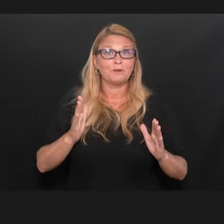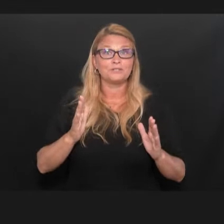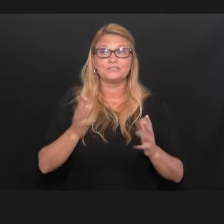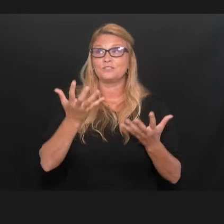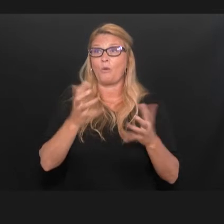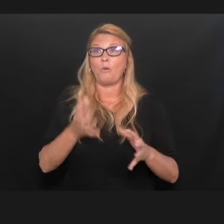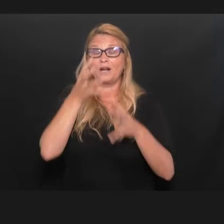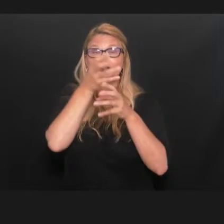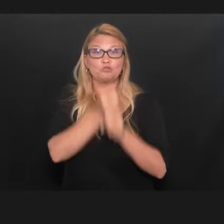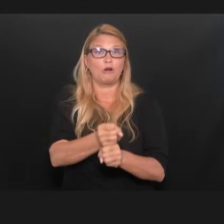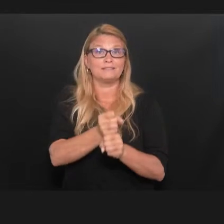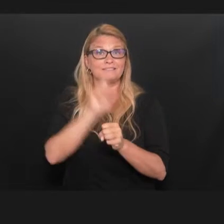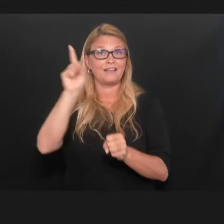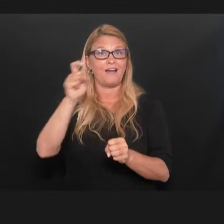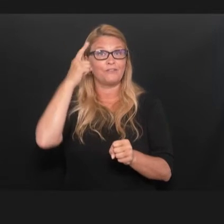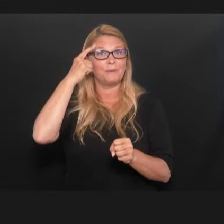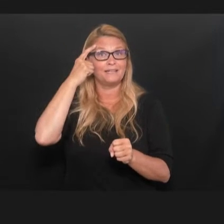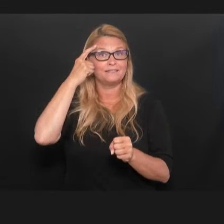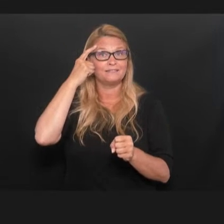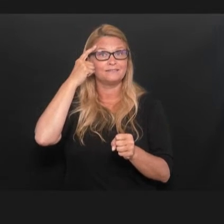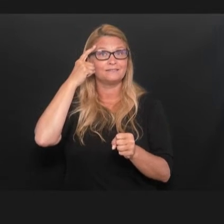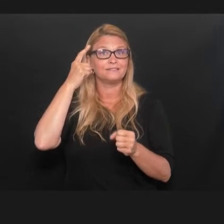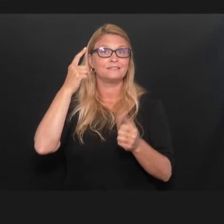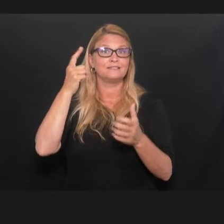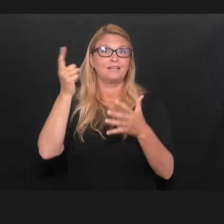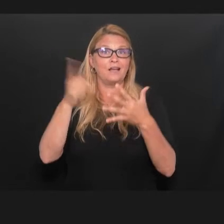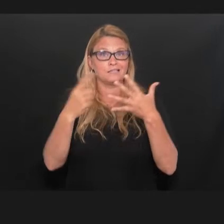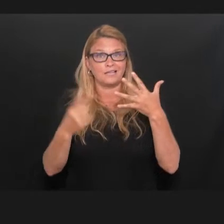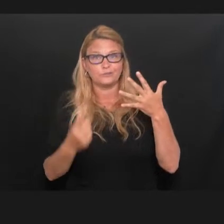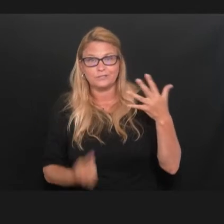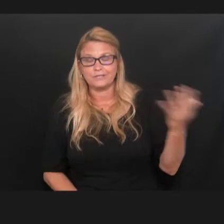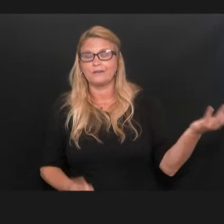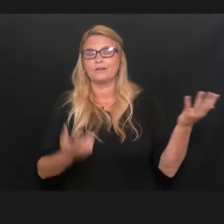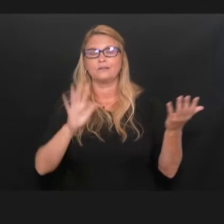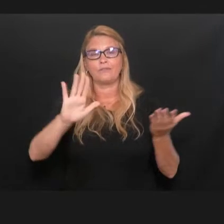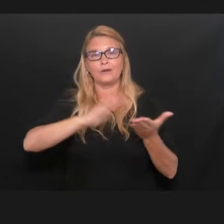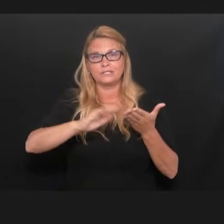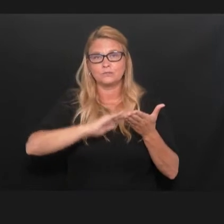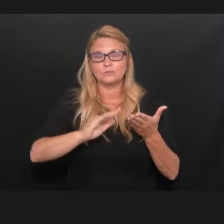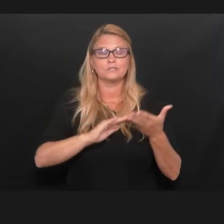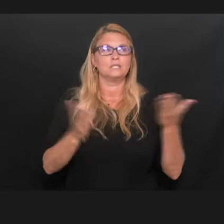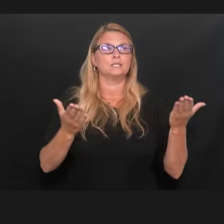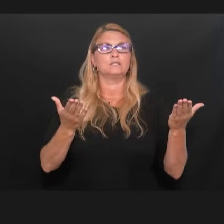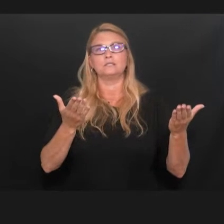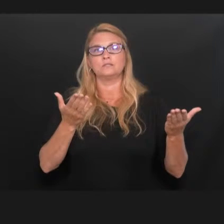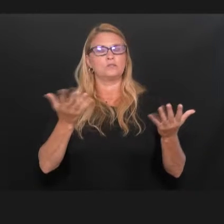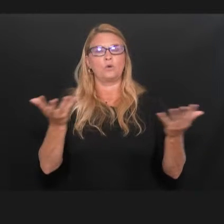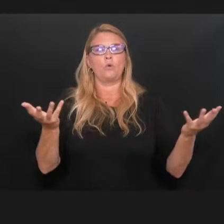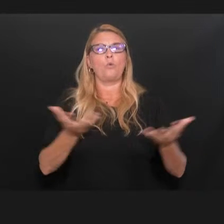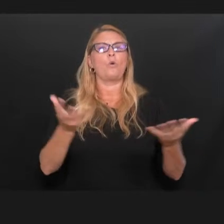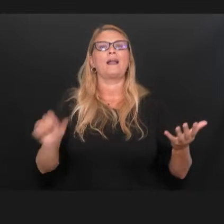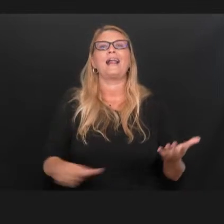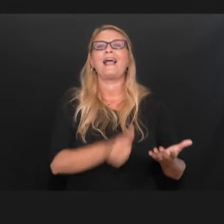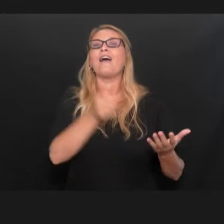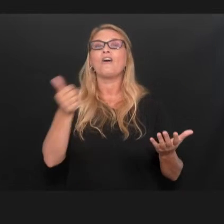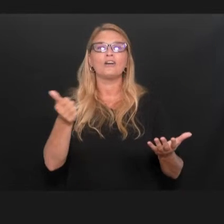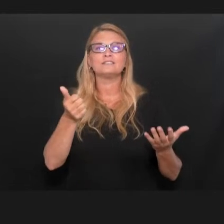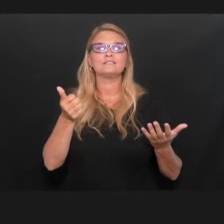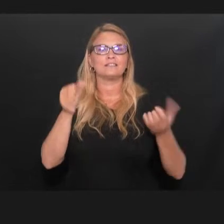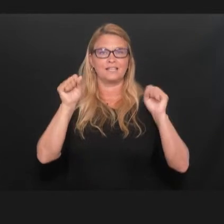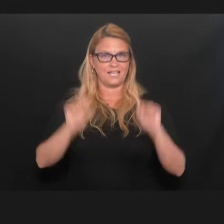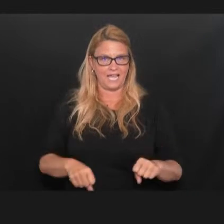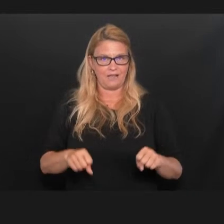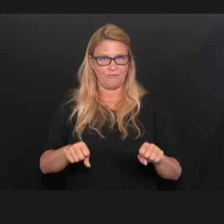the vaccine wasn't researched enough, et cetera, et cetera. You know all of them as well as I do. So is there anything that you can think of that will move this